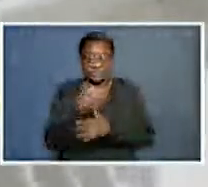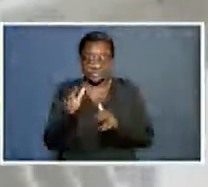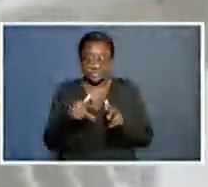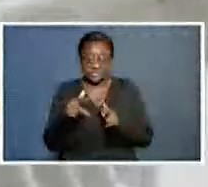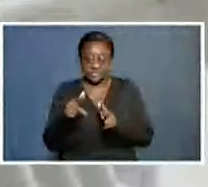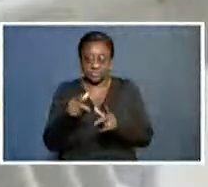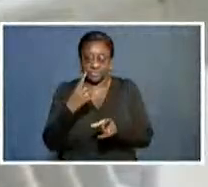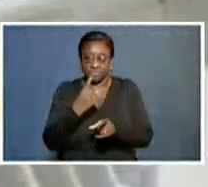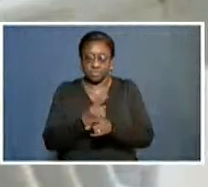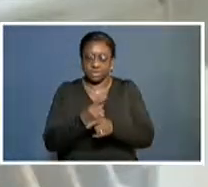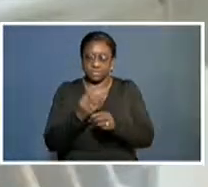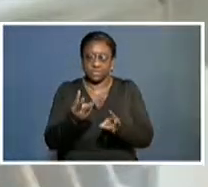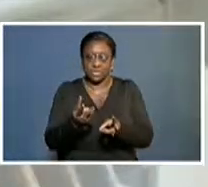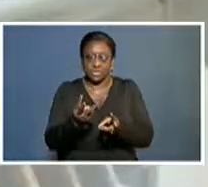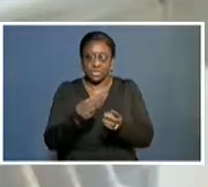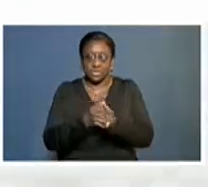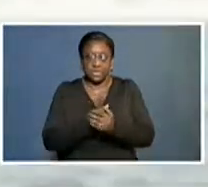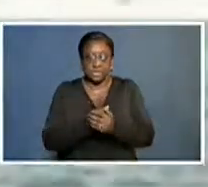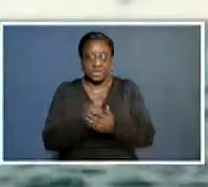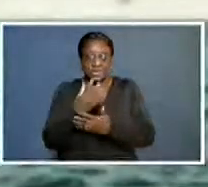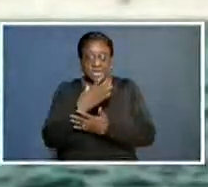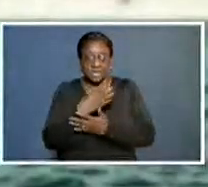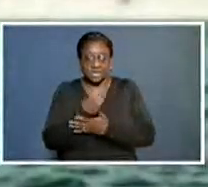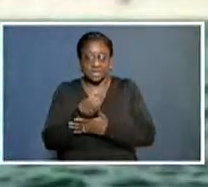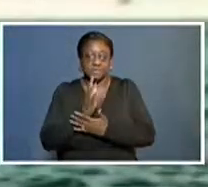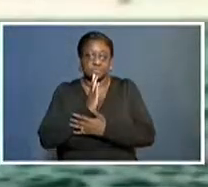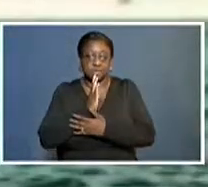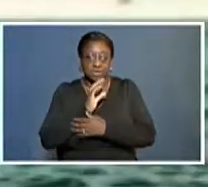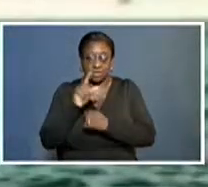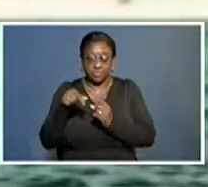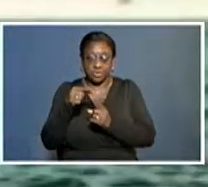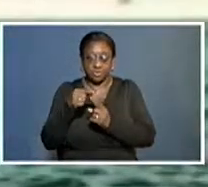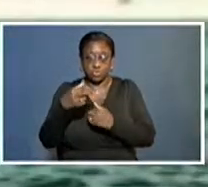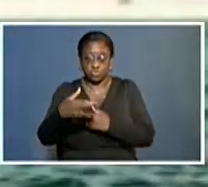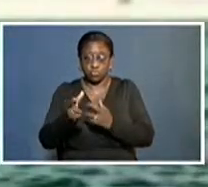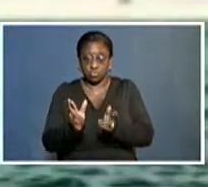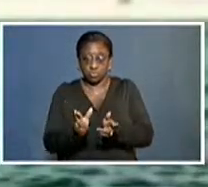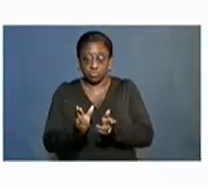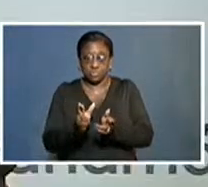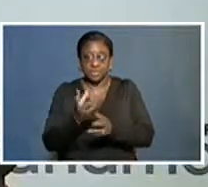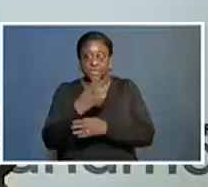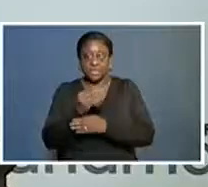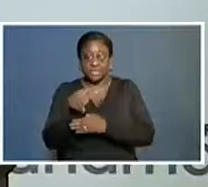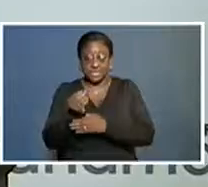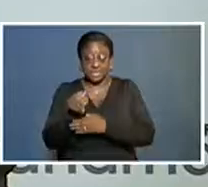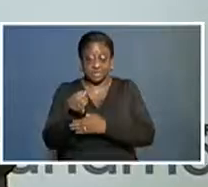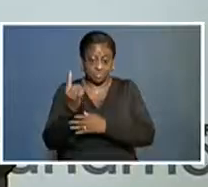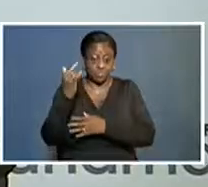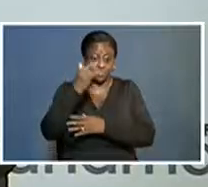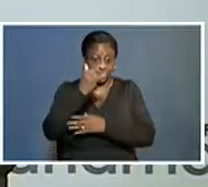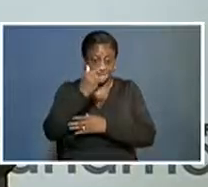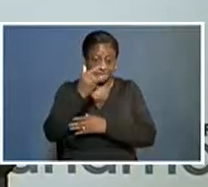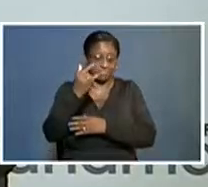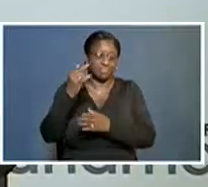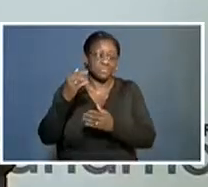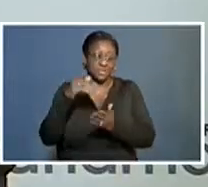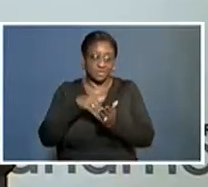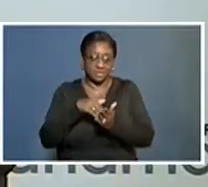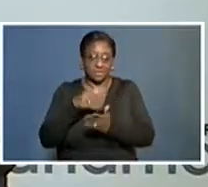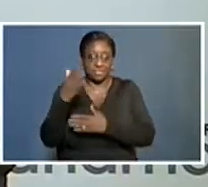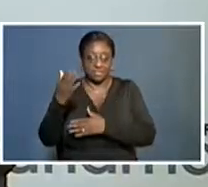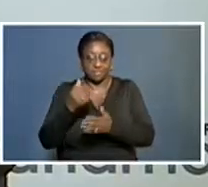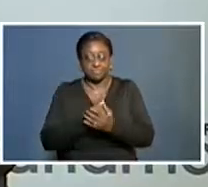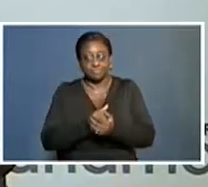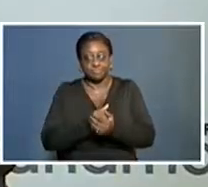right direction as officials move to increase room capacity and improve airlift. We're using Bahamas Air strategically, as I